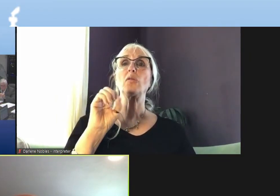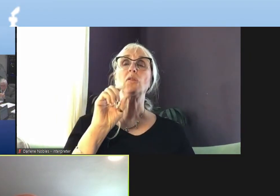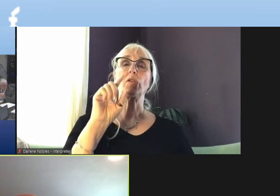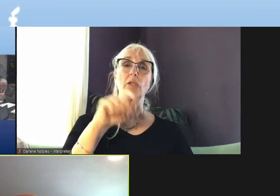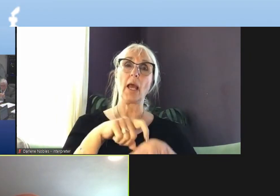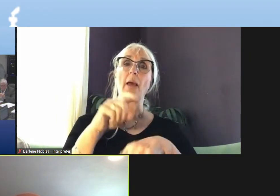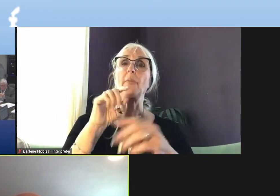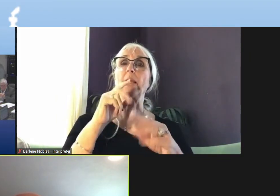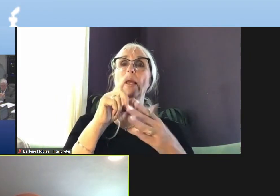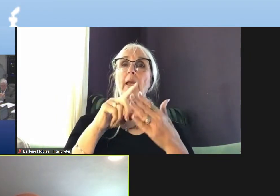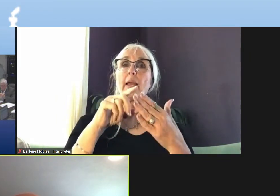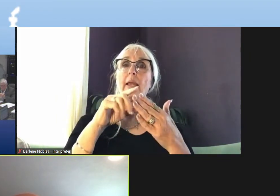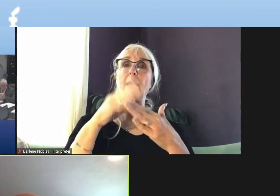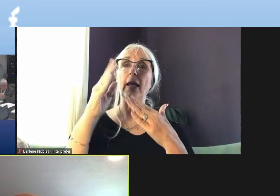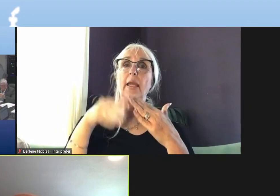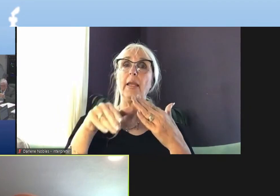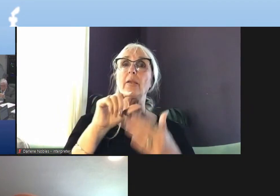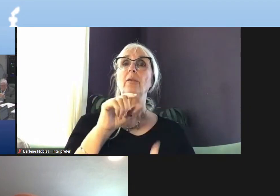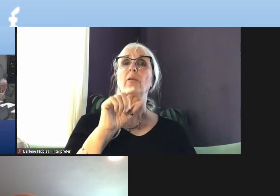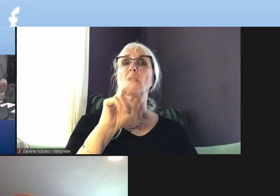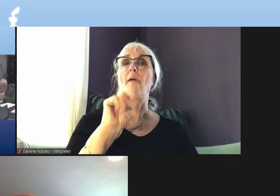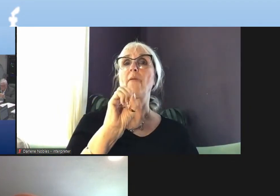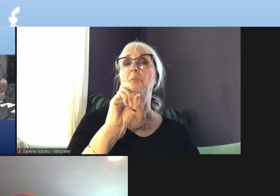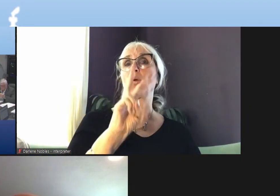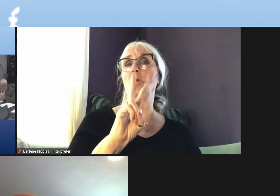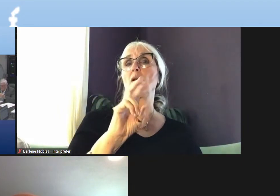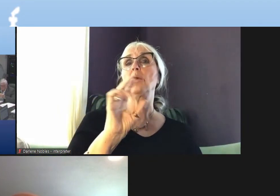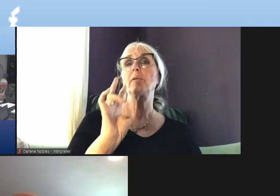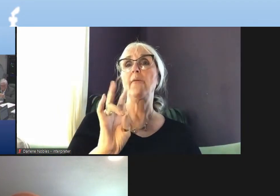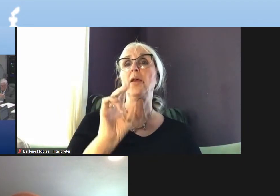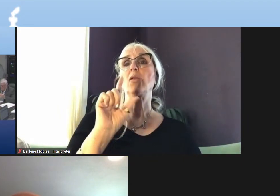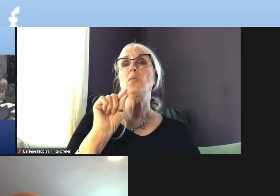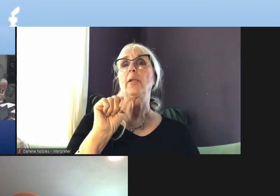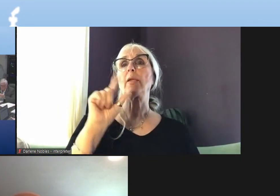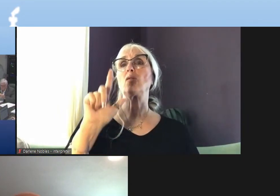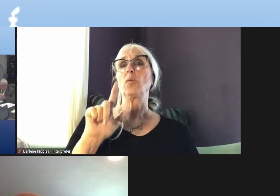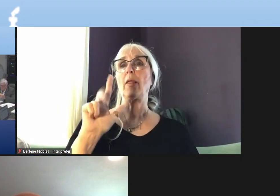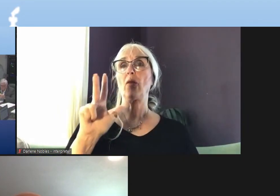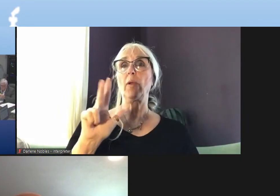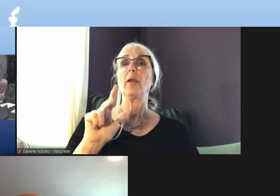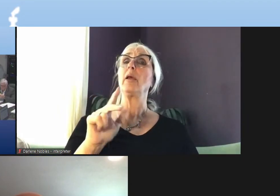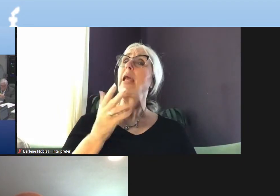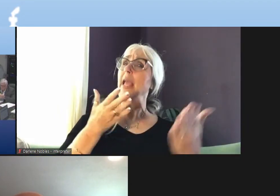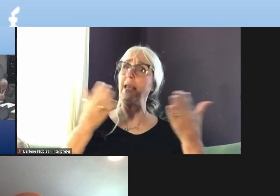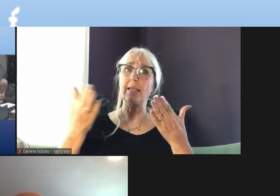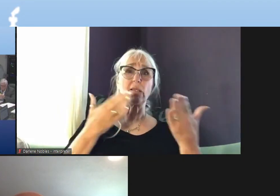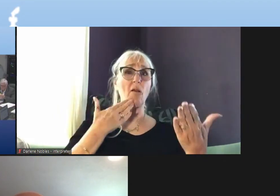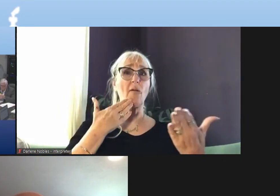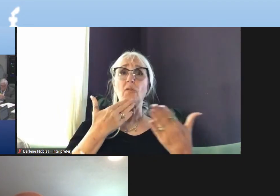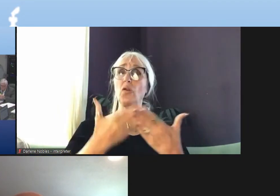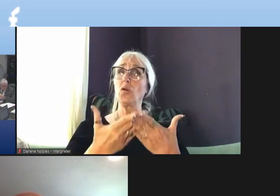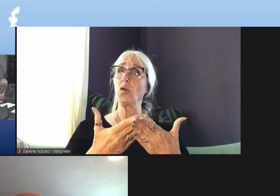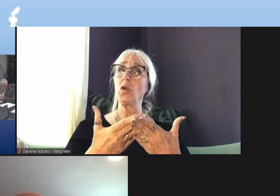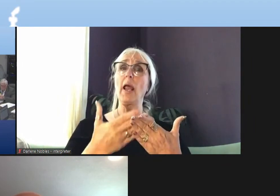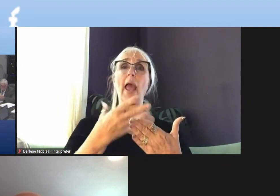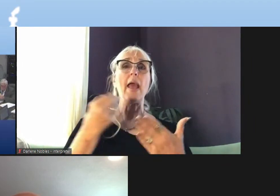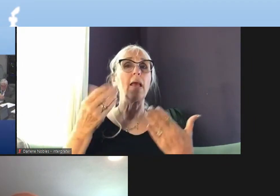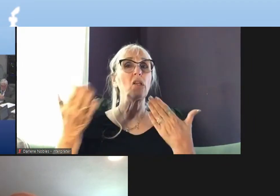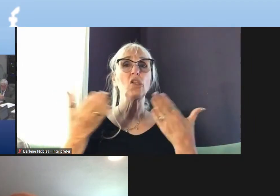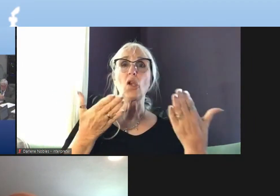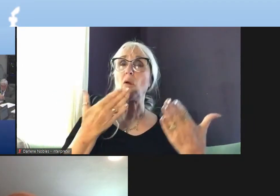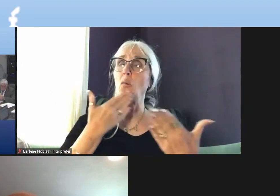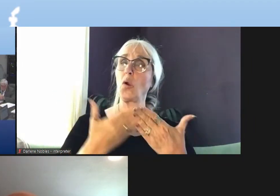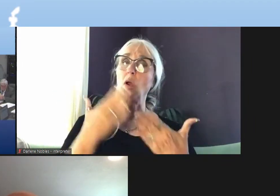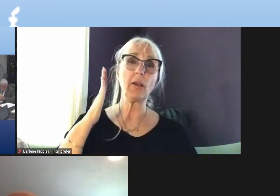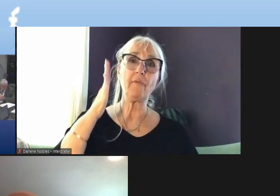7th, 2023. Okay, he served well and willing to serve in the future, so I'd